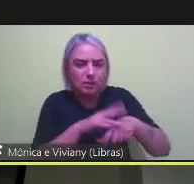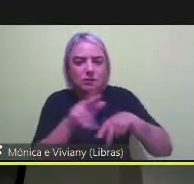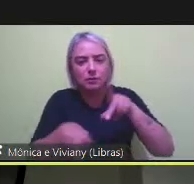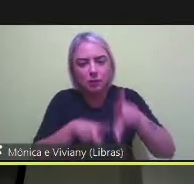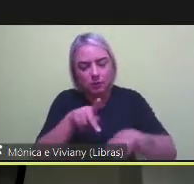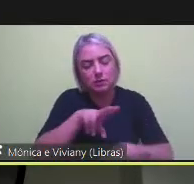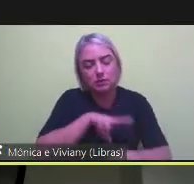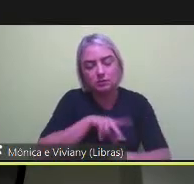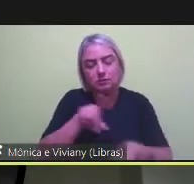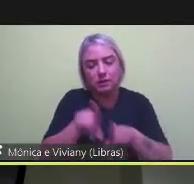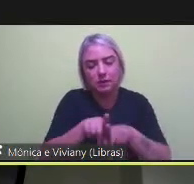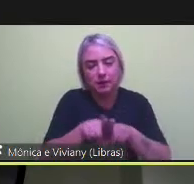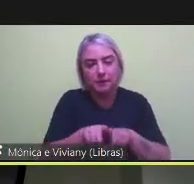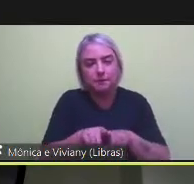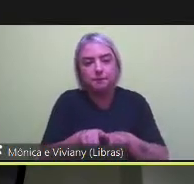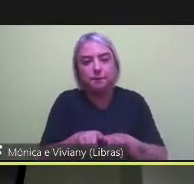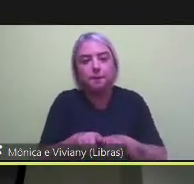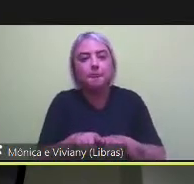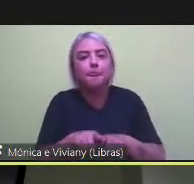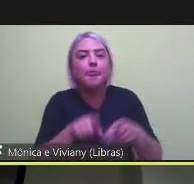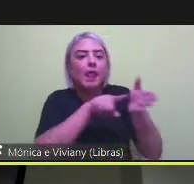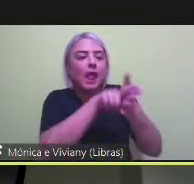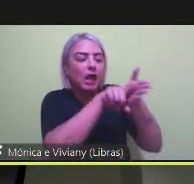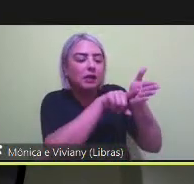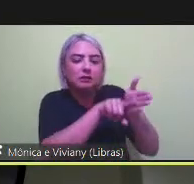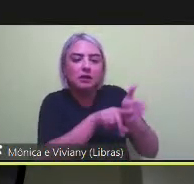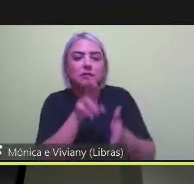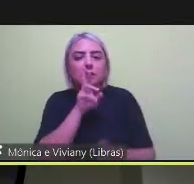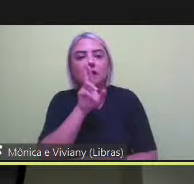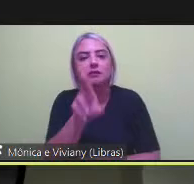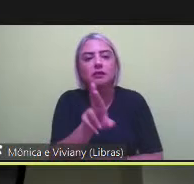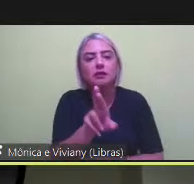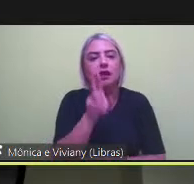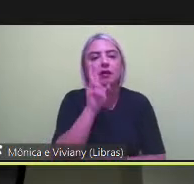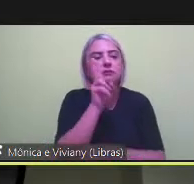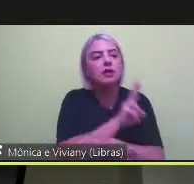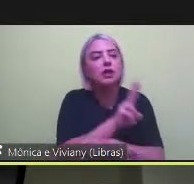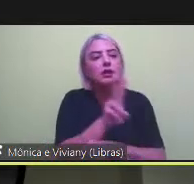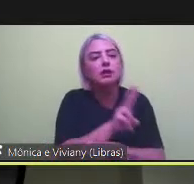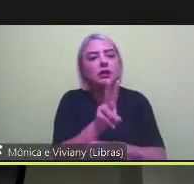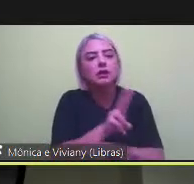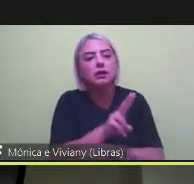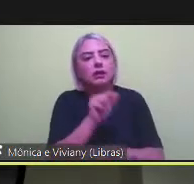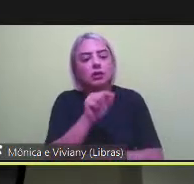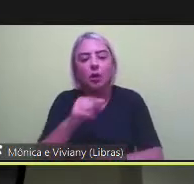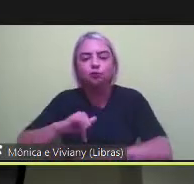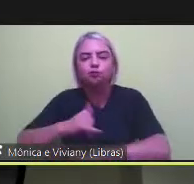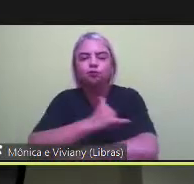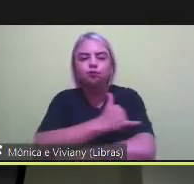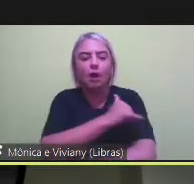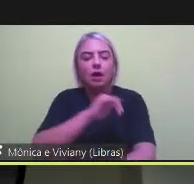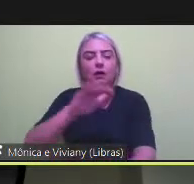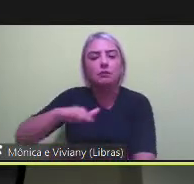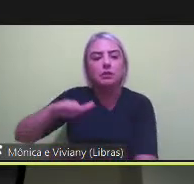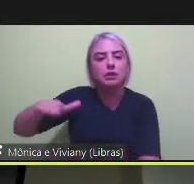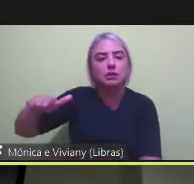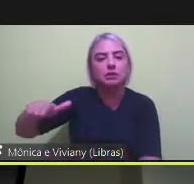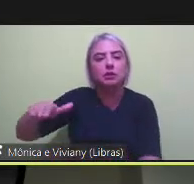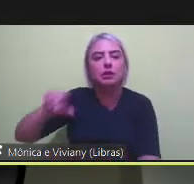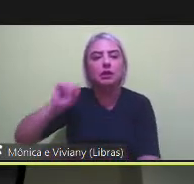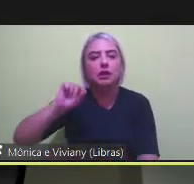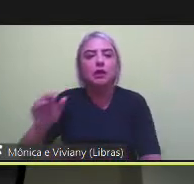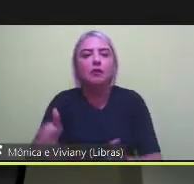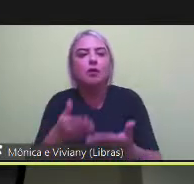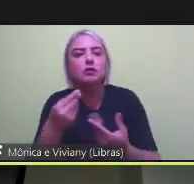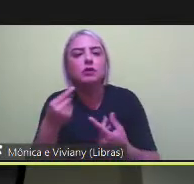in the Portuguese population. And the data that resulted from the surveillance system